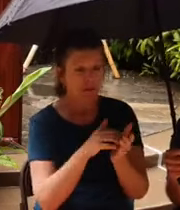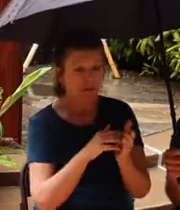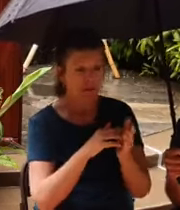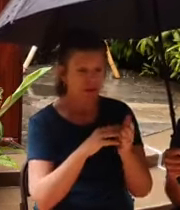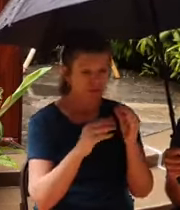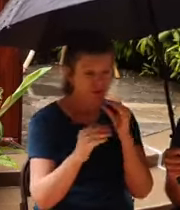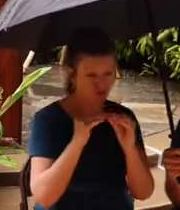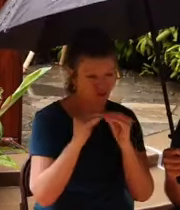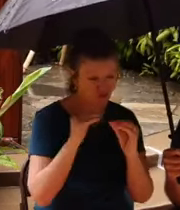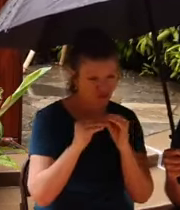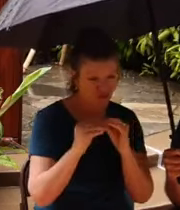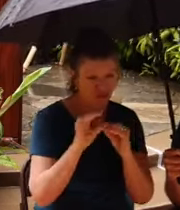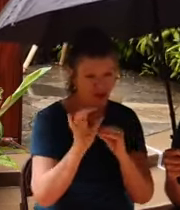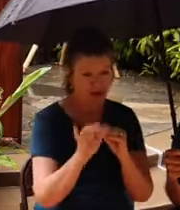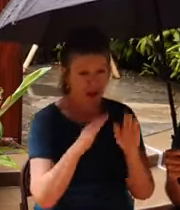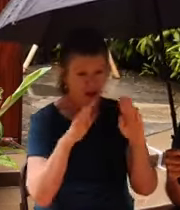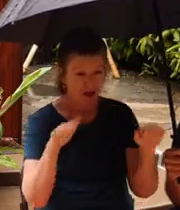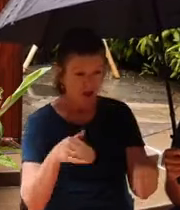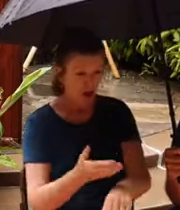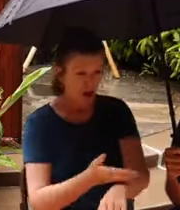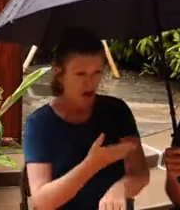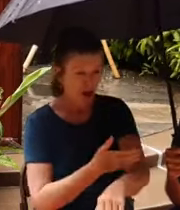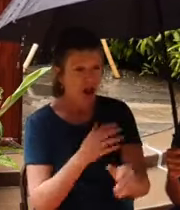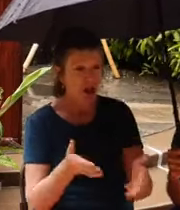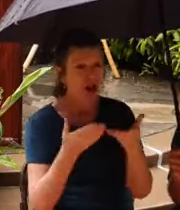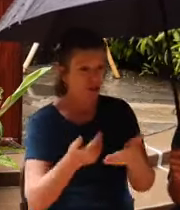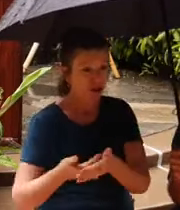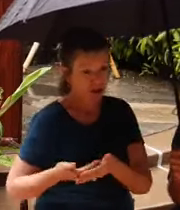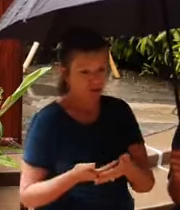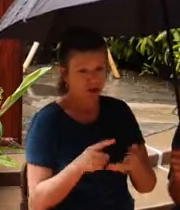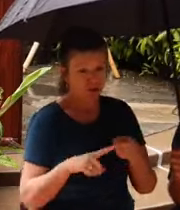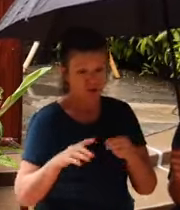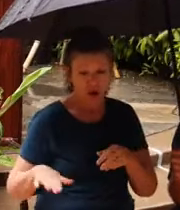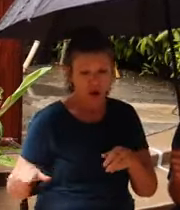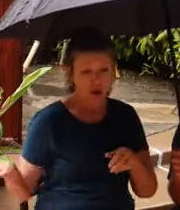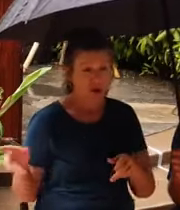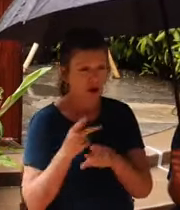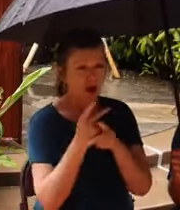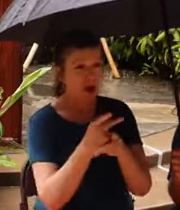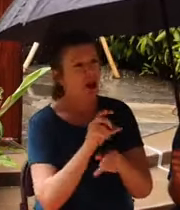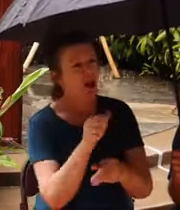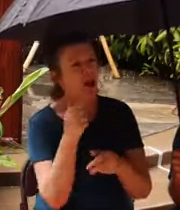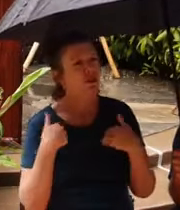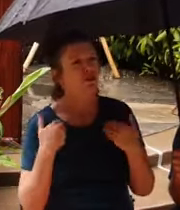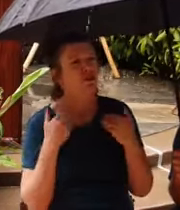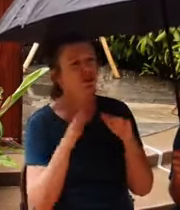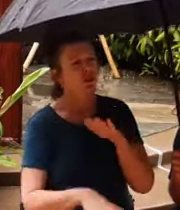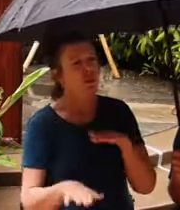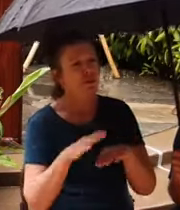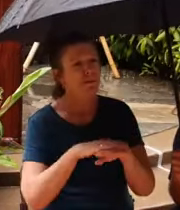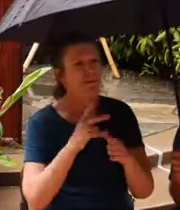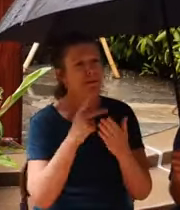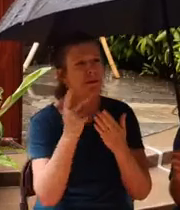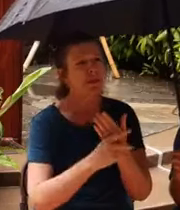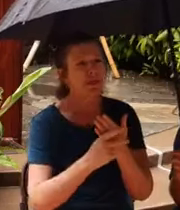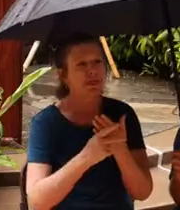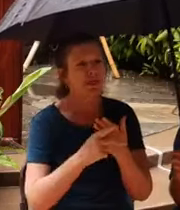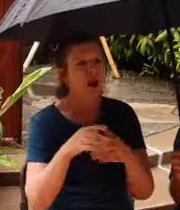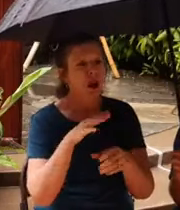and renovate the space to offer infant to toddler care and other youth-based programs.